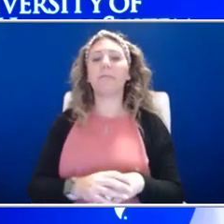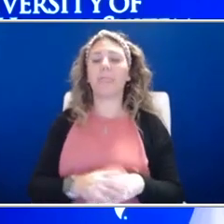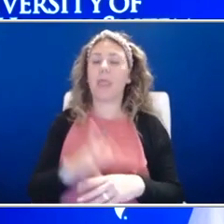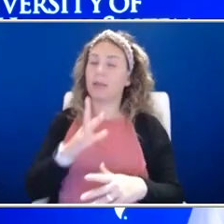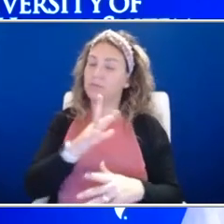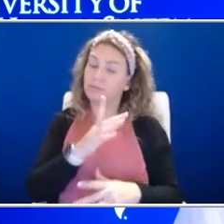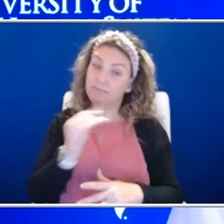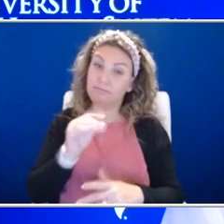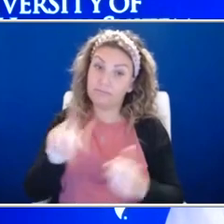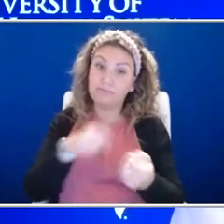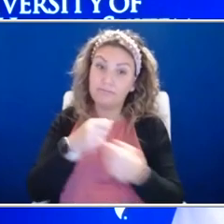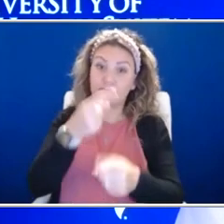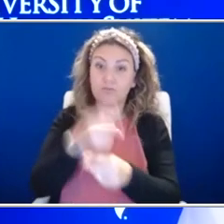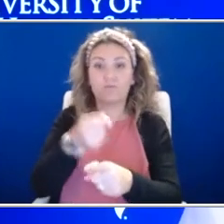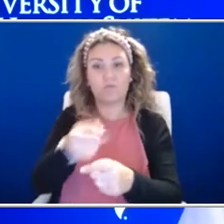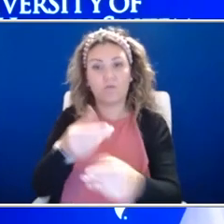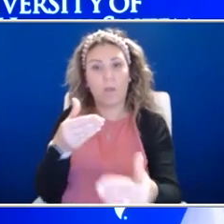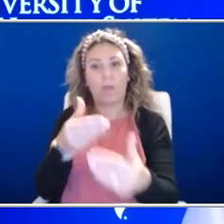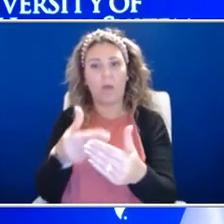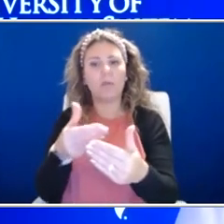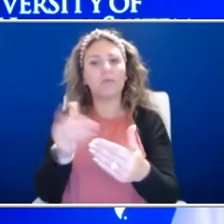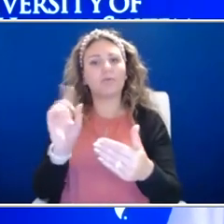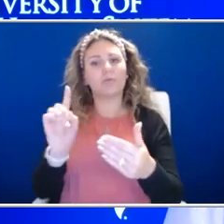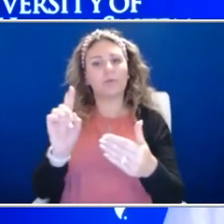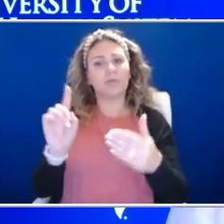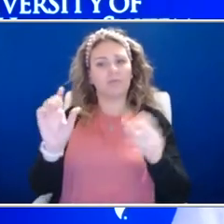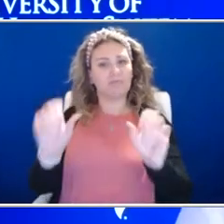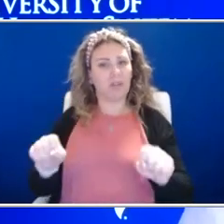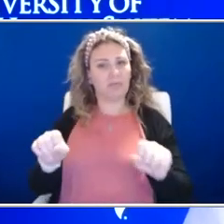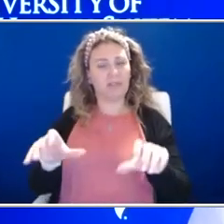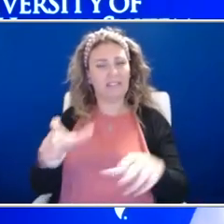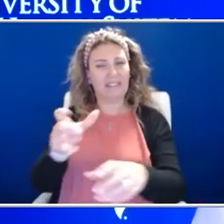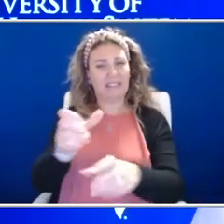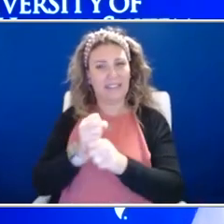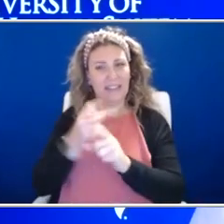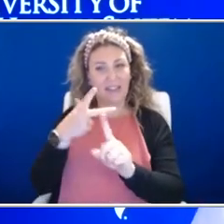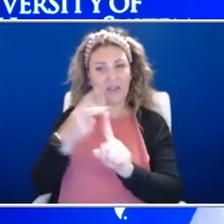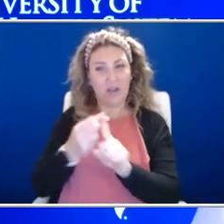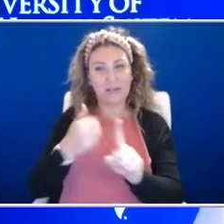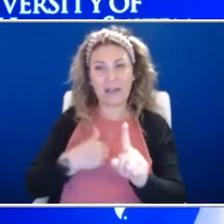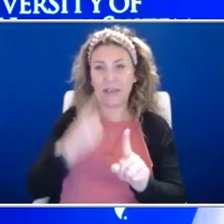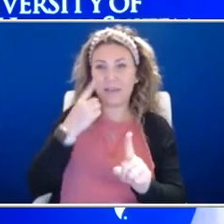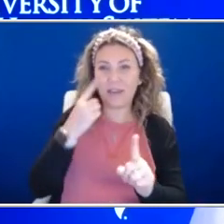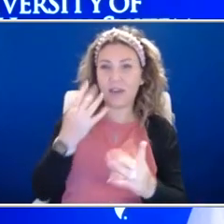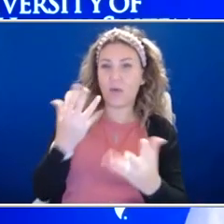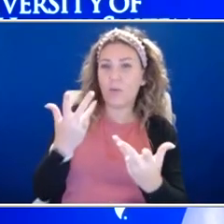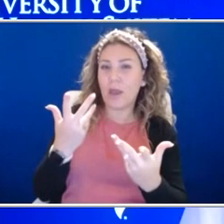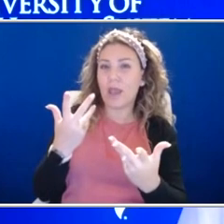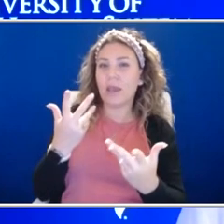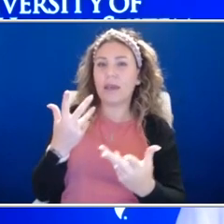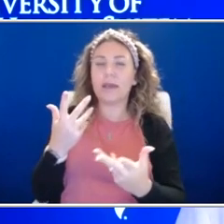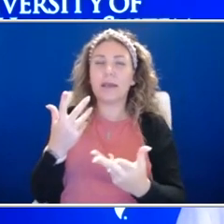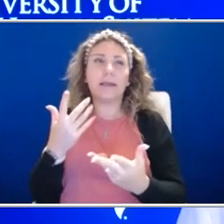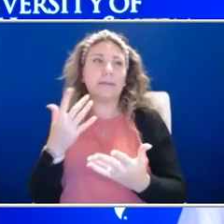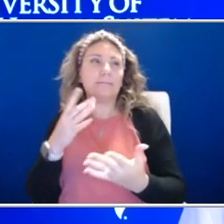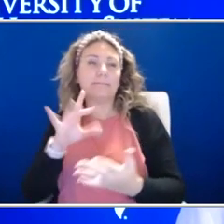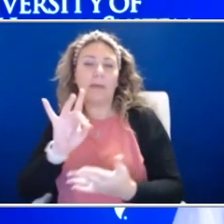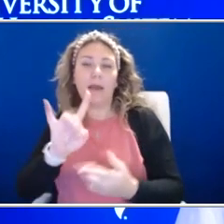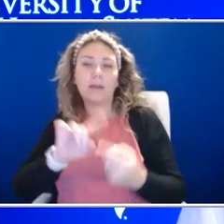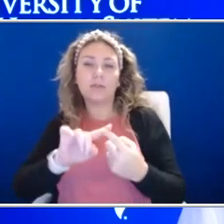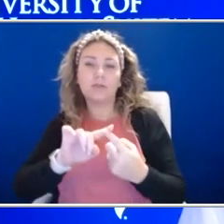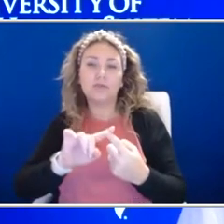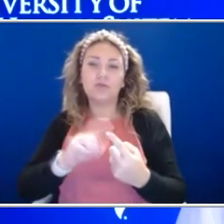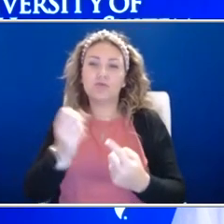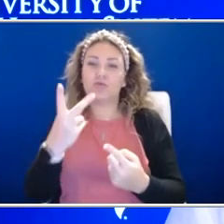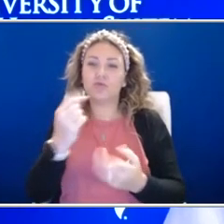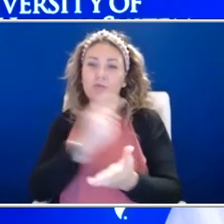getting close now to where you probably could get the vaccine. I think waiting 8 to 12 weeks after your acute infection